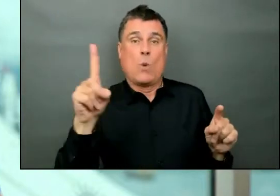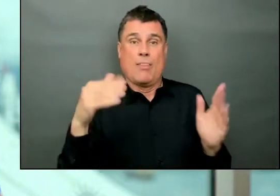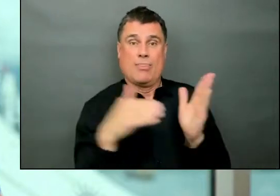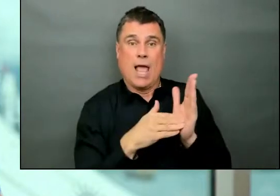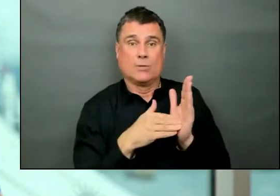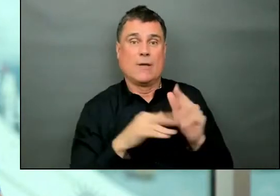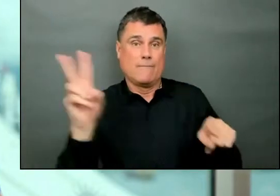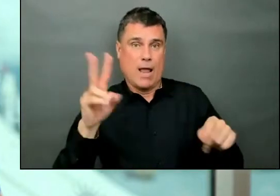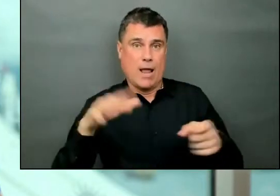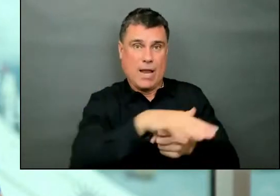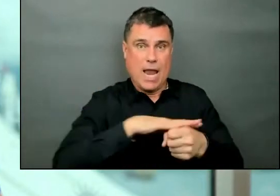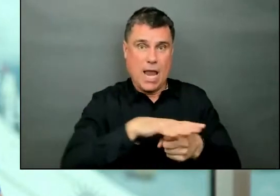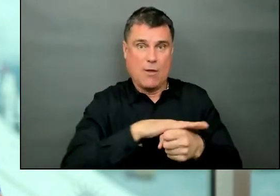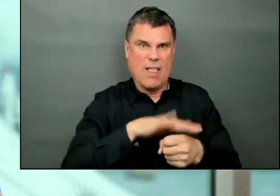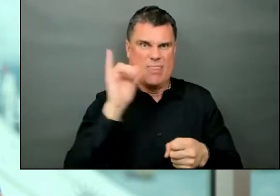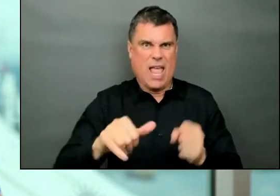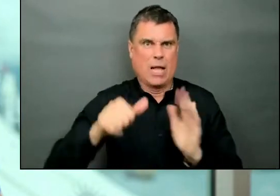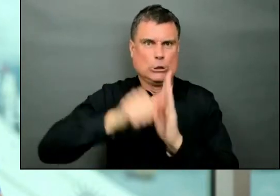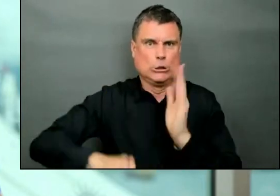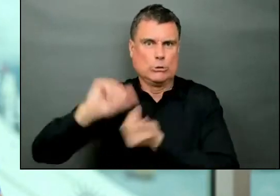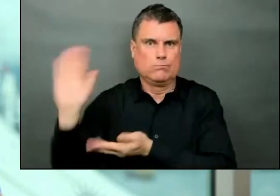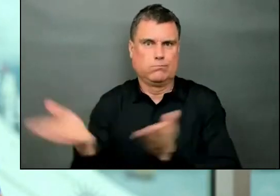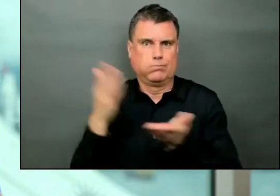61,191 in Vancouver Coastal Health,